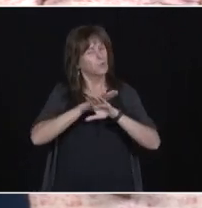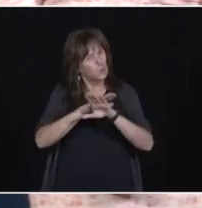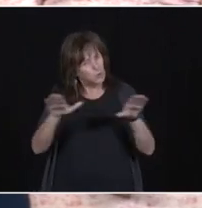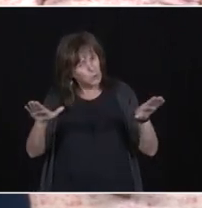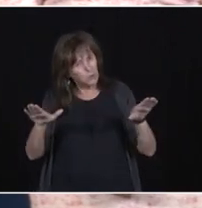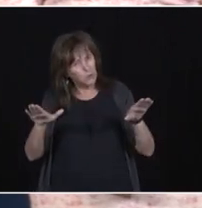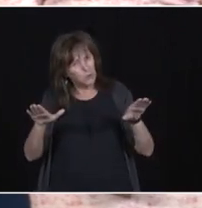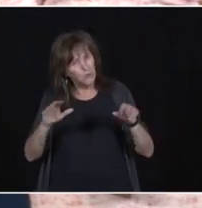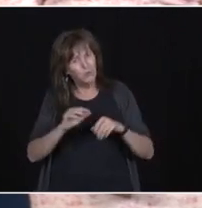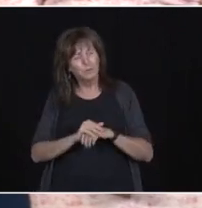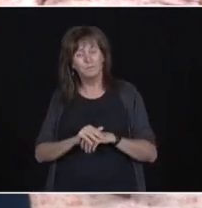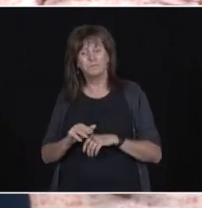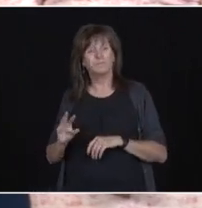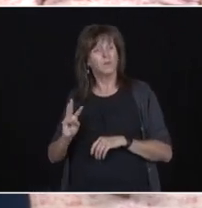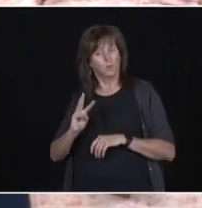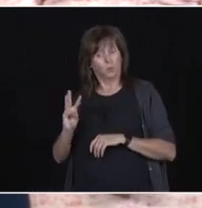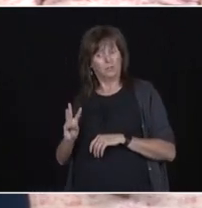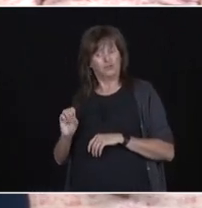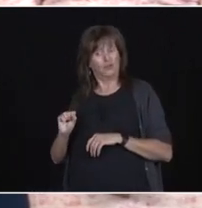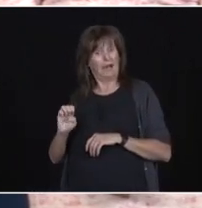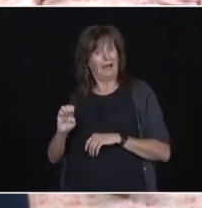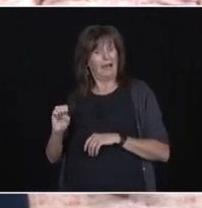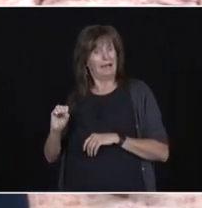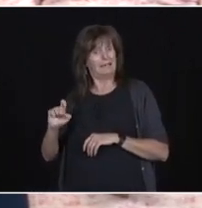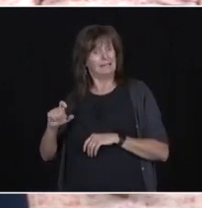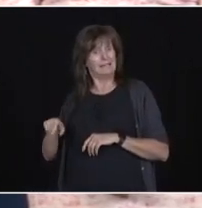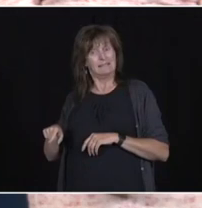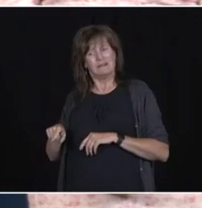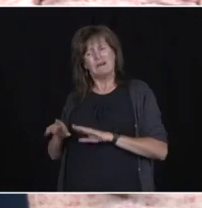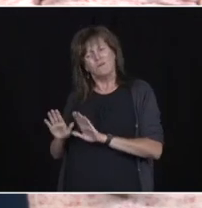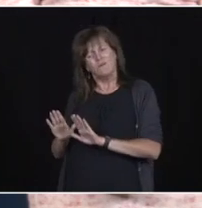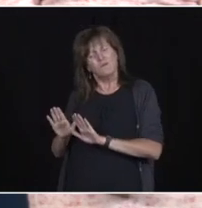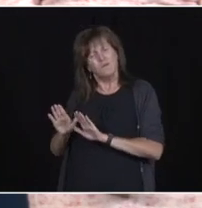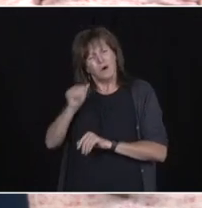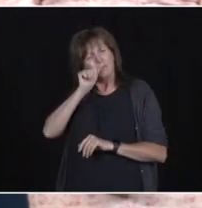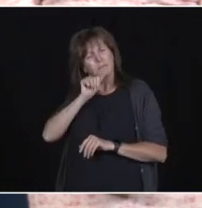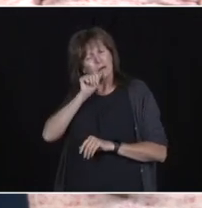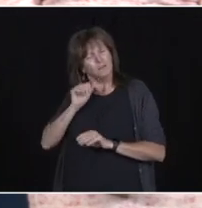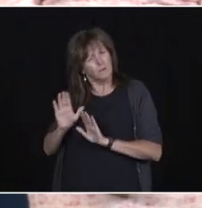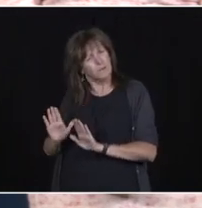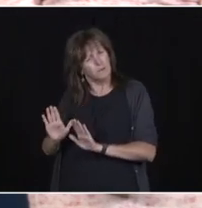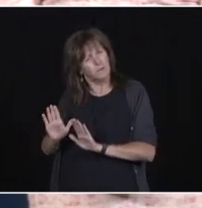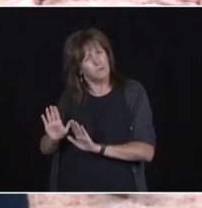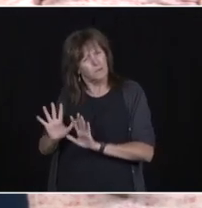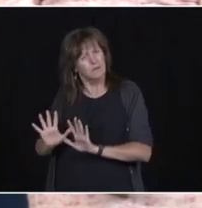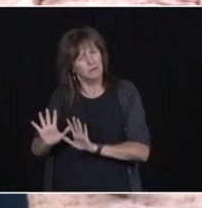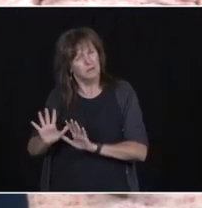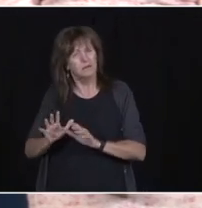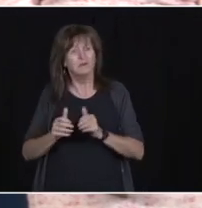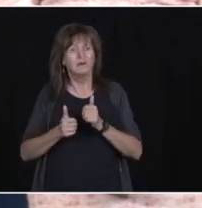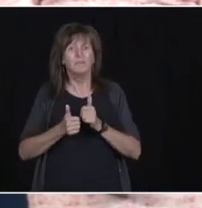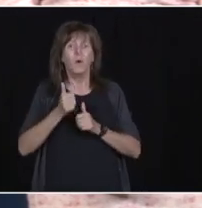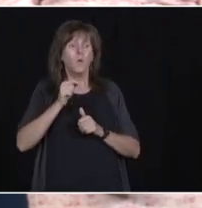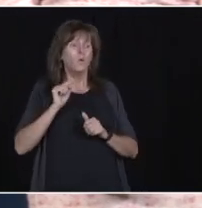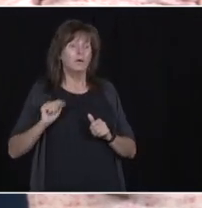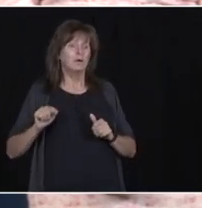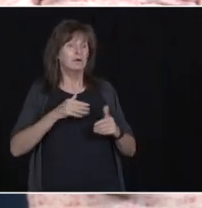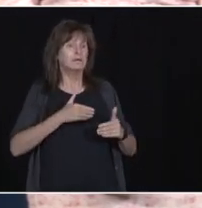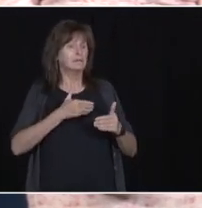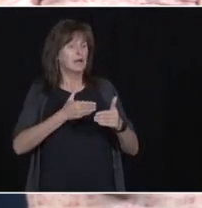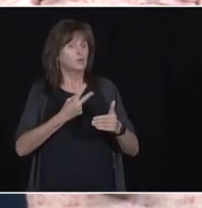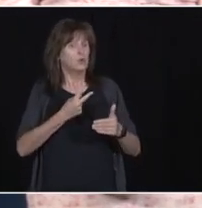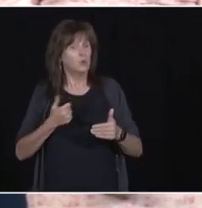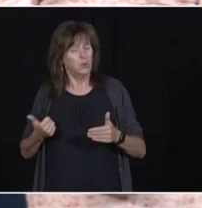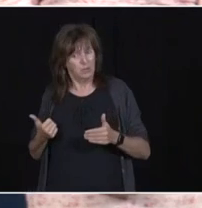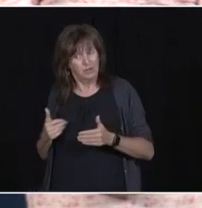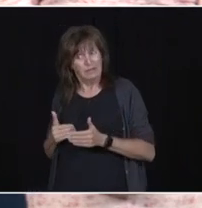the people there for a little more time and patience. They entered stage 2 a little later than everyone else. So the health